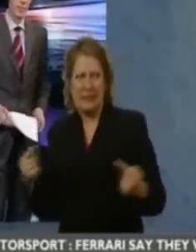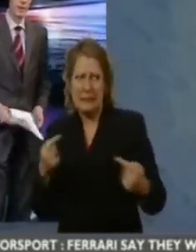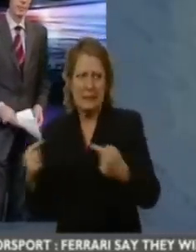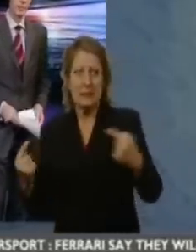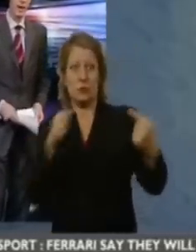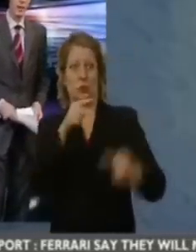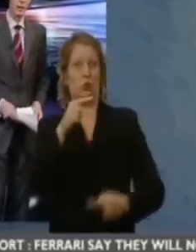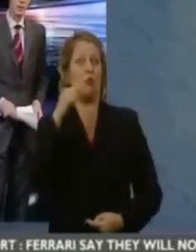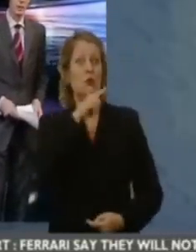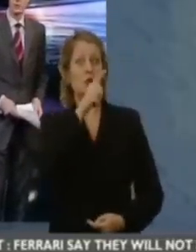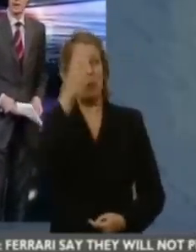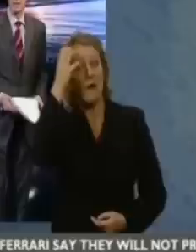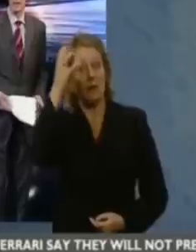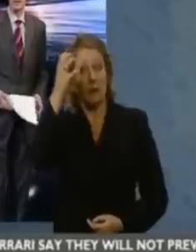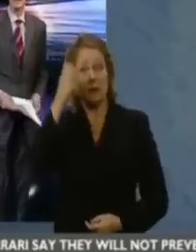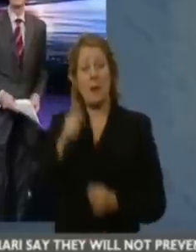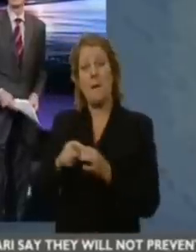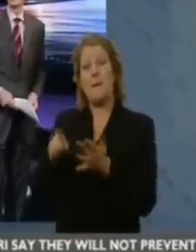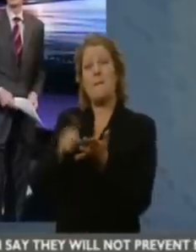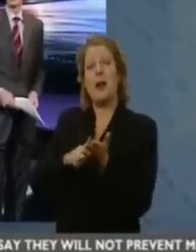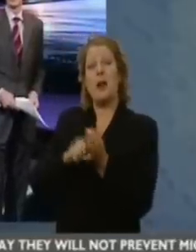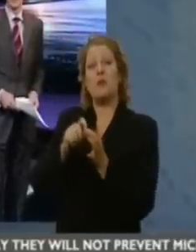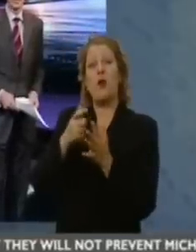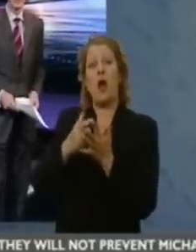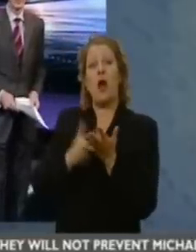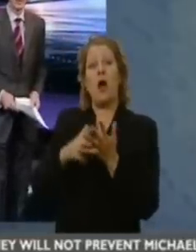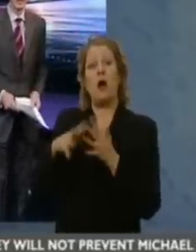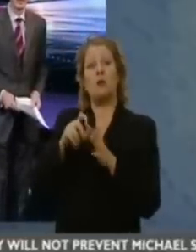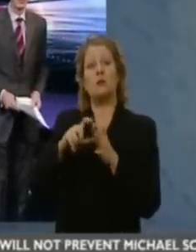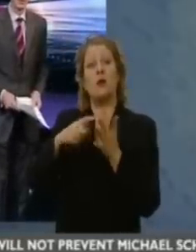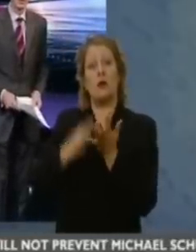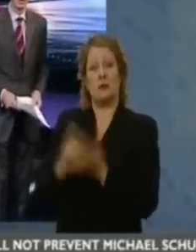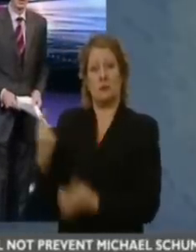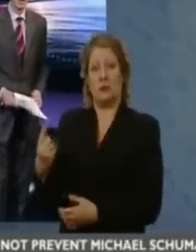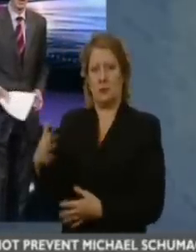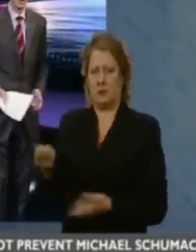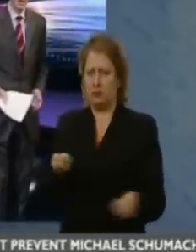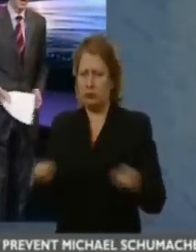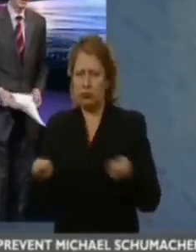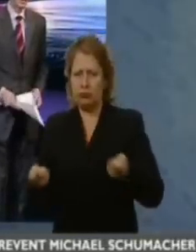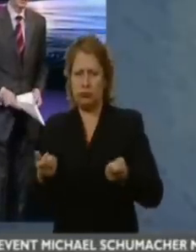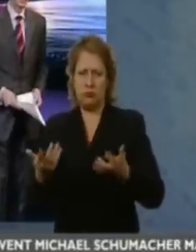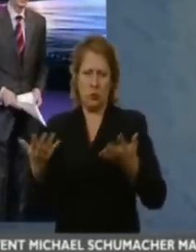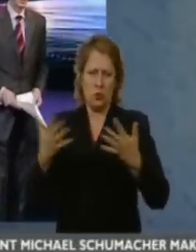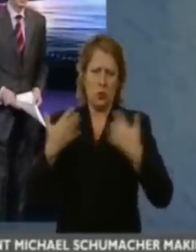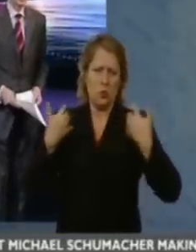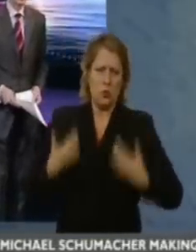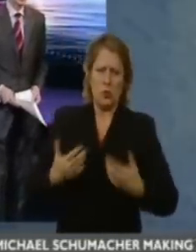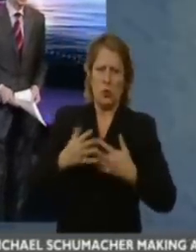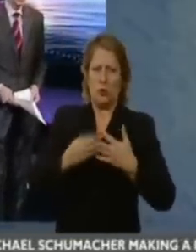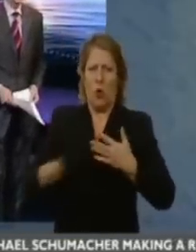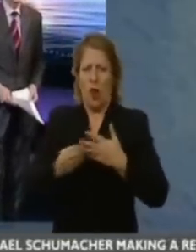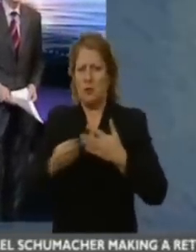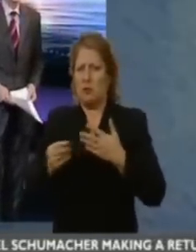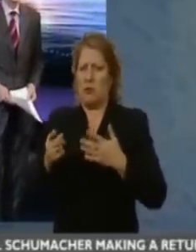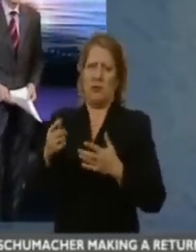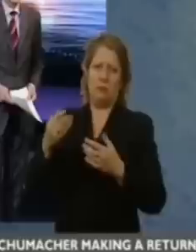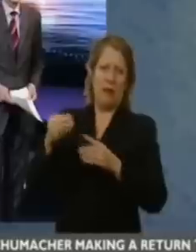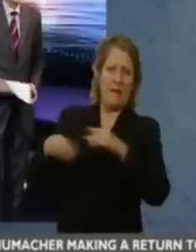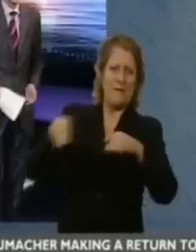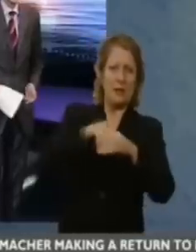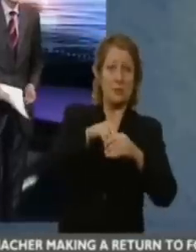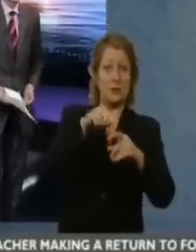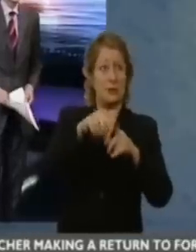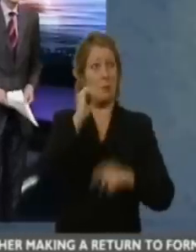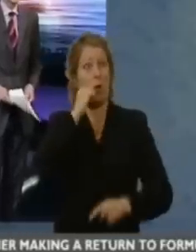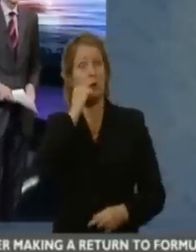government. Bill Browder used to run a multi-billion dollar investment business in Moscow. Now he calls Russia a criminal